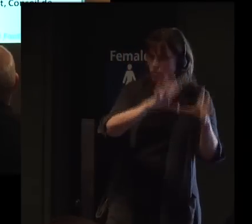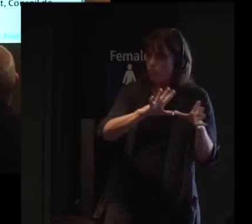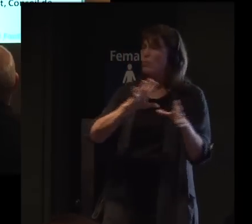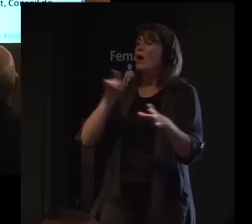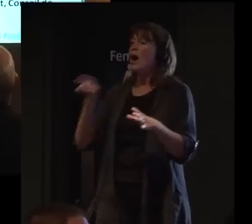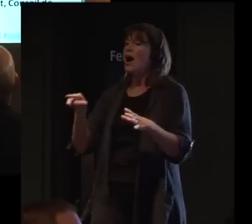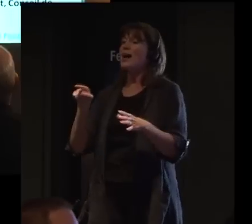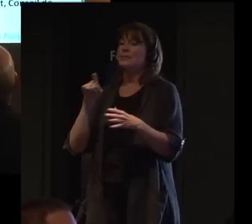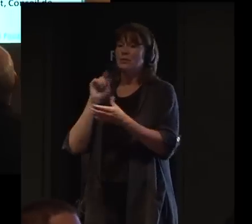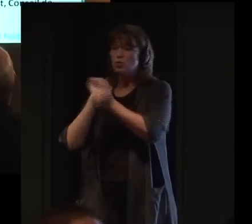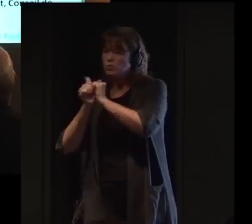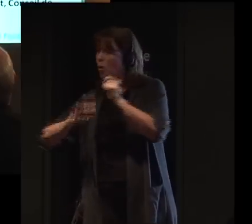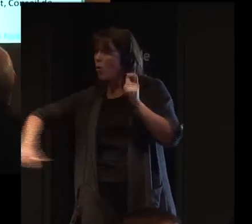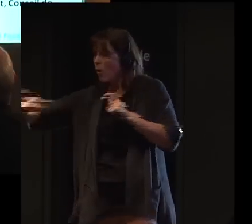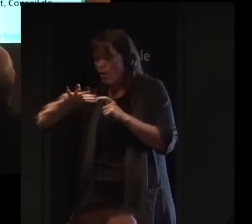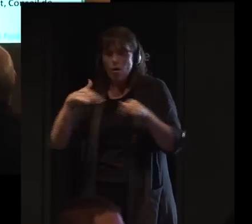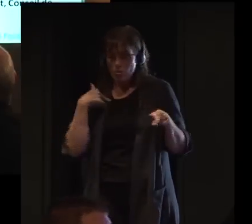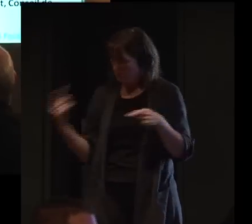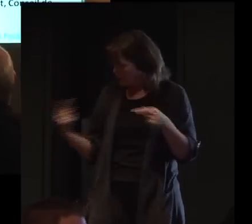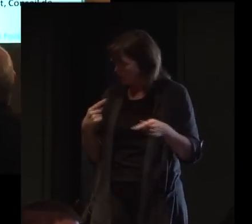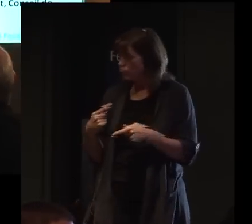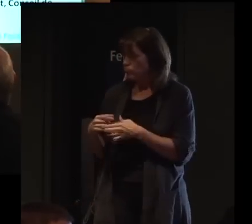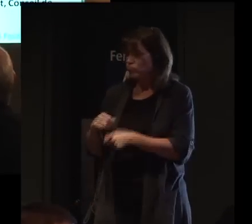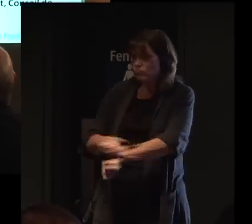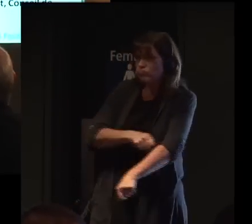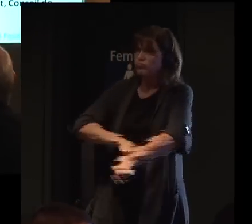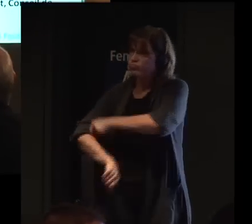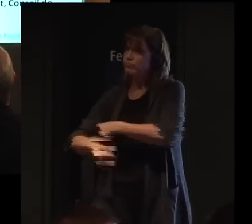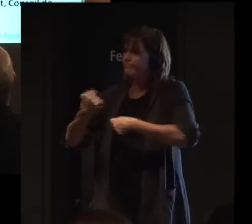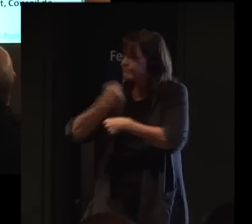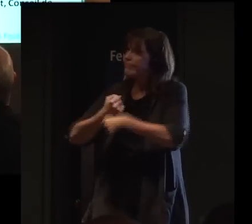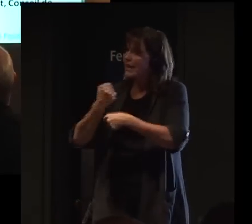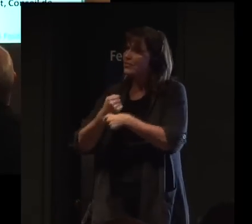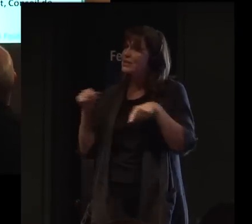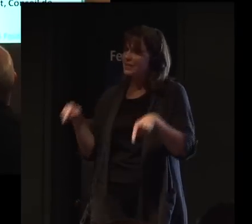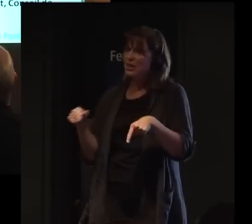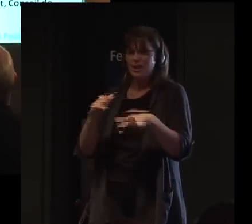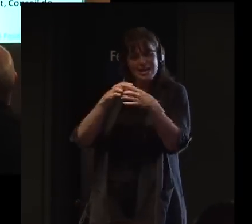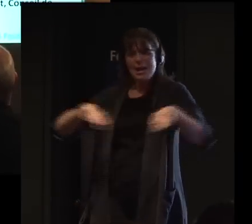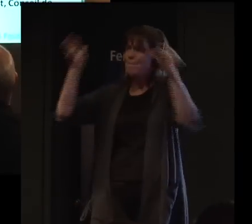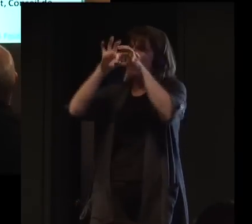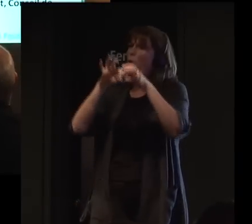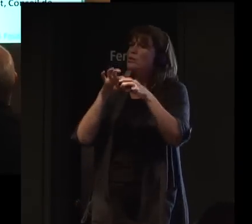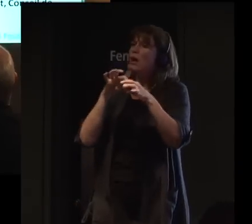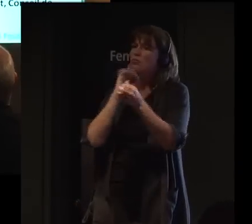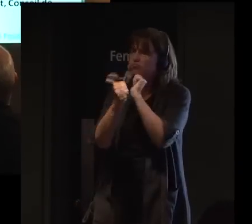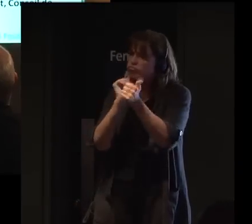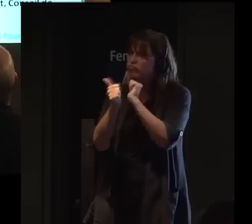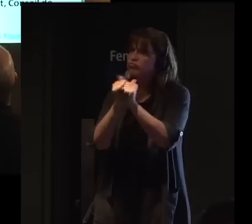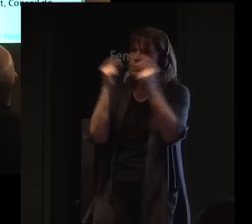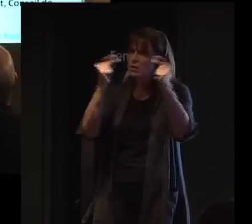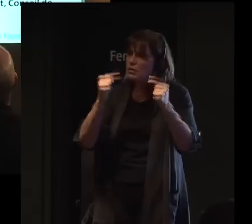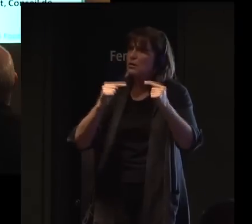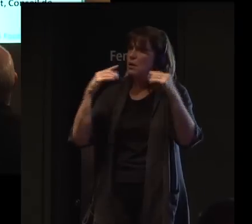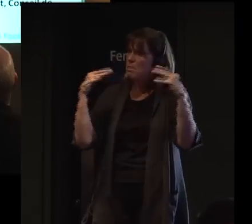to have very specific and concrete activities in the frame of this very important competition when it comes